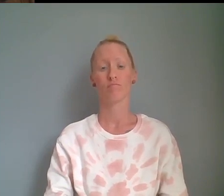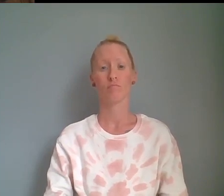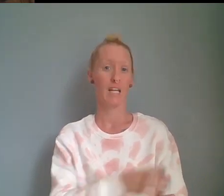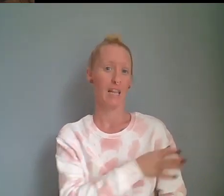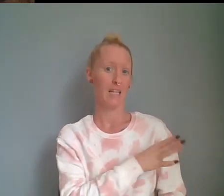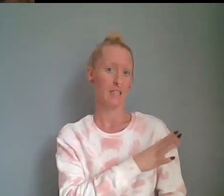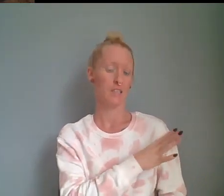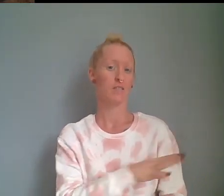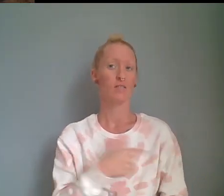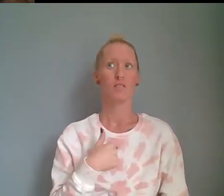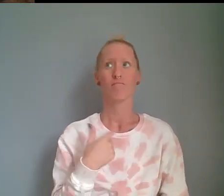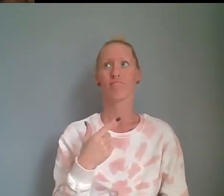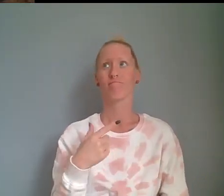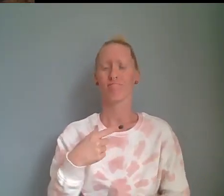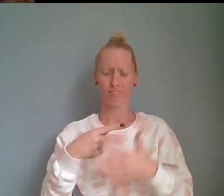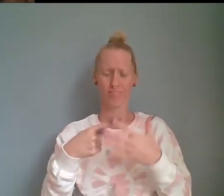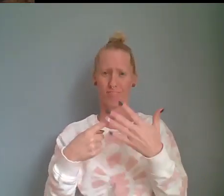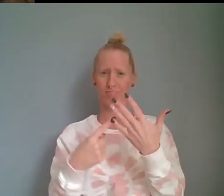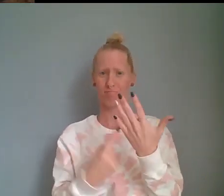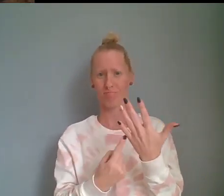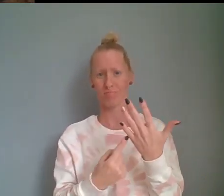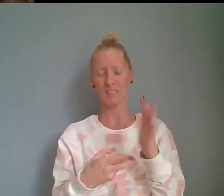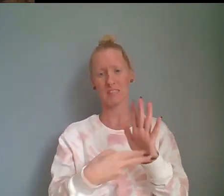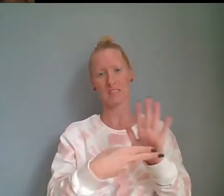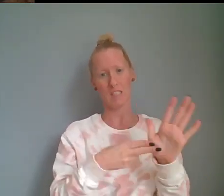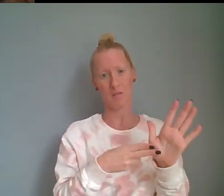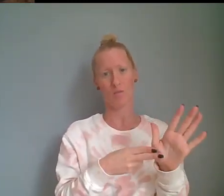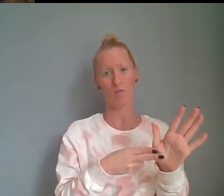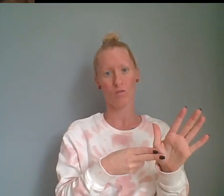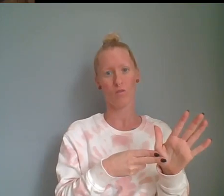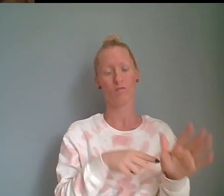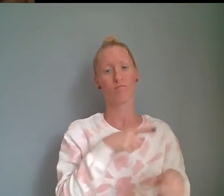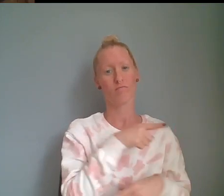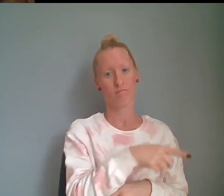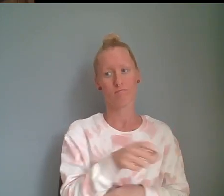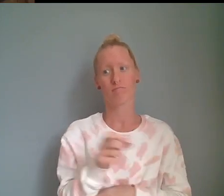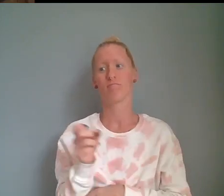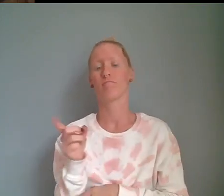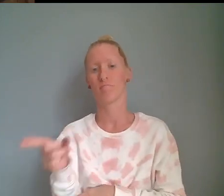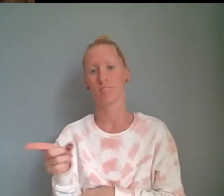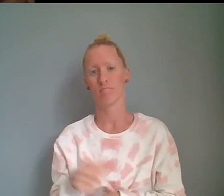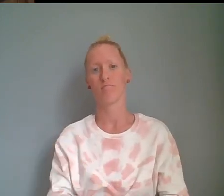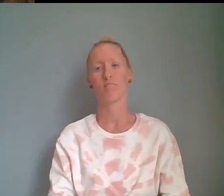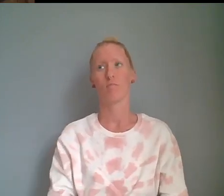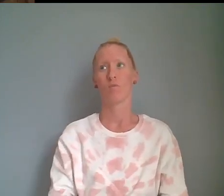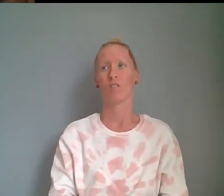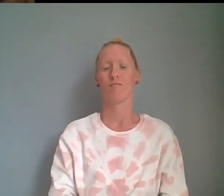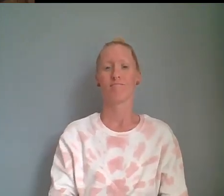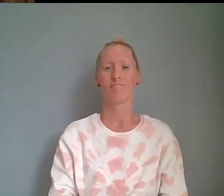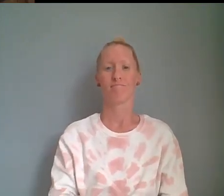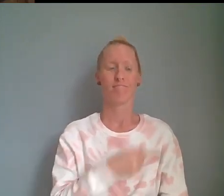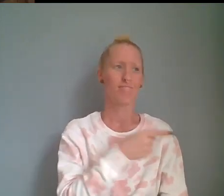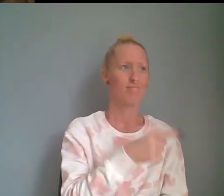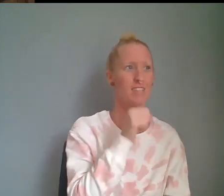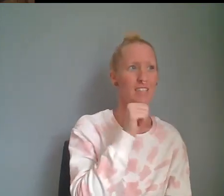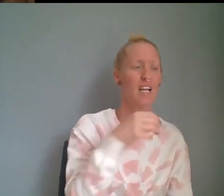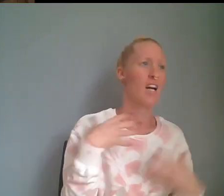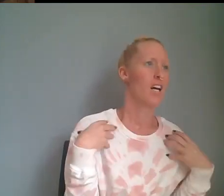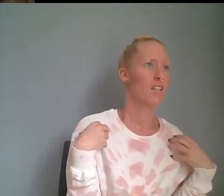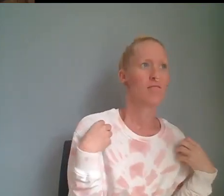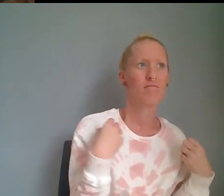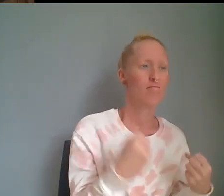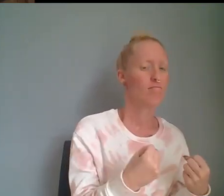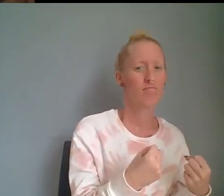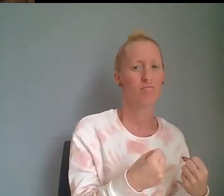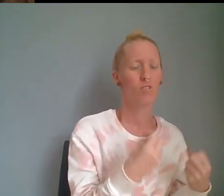we use to label things as abnormal or unhealthy or troubling.